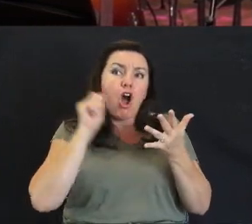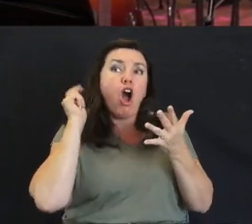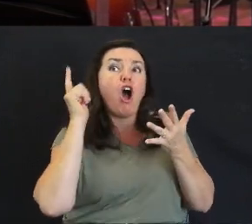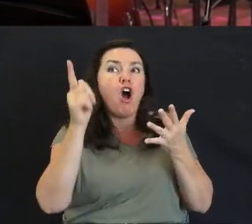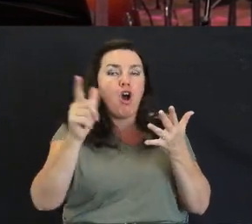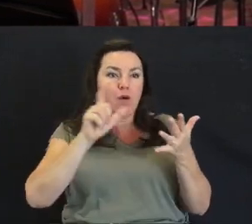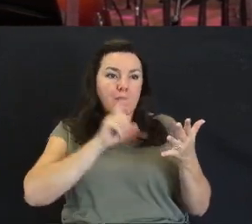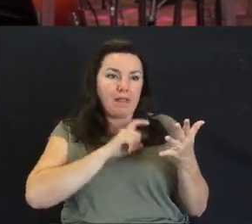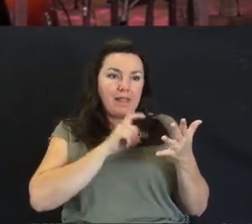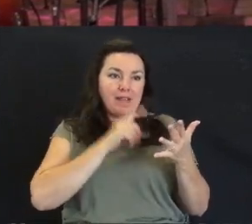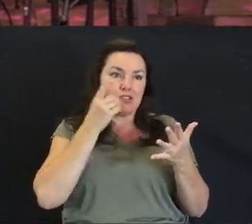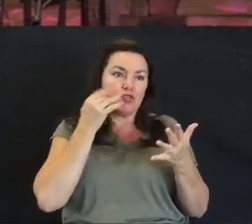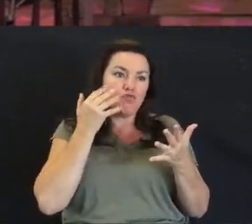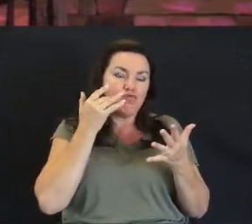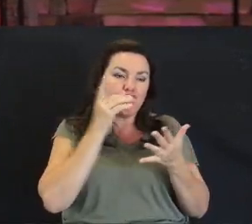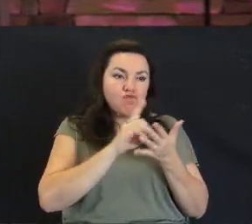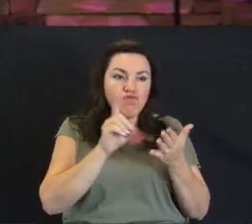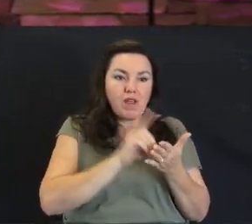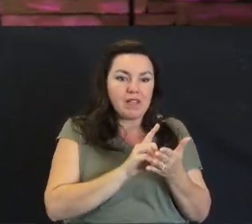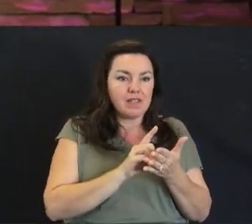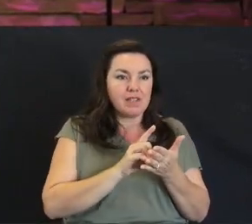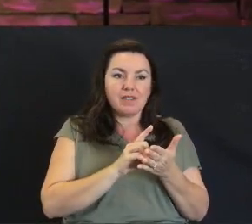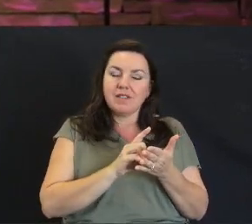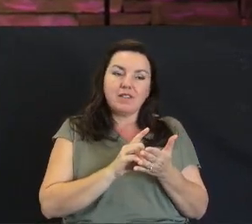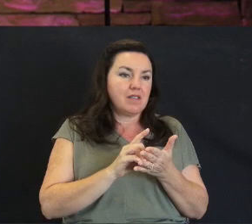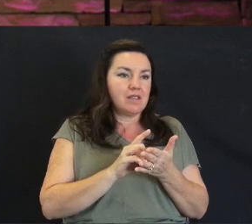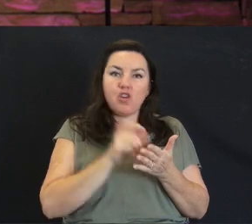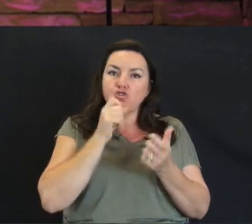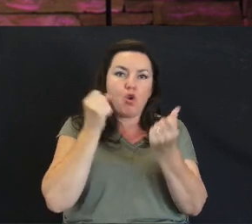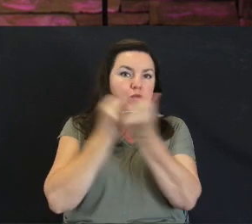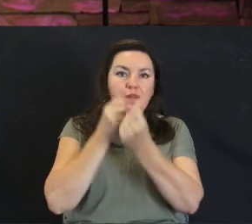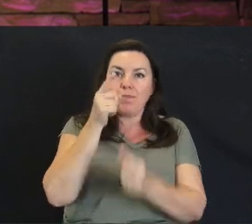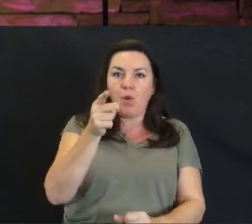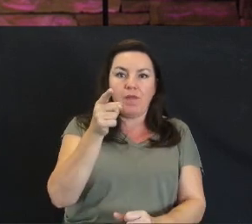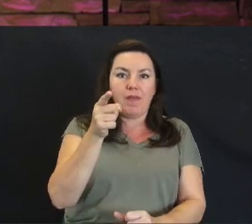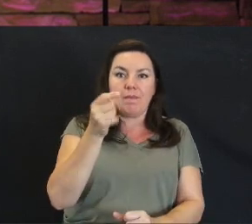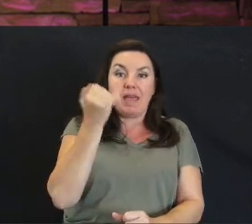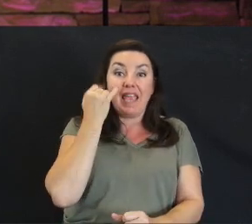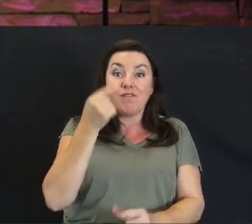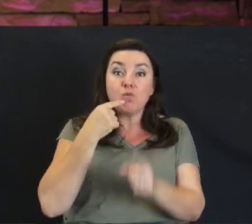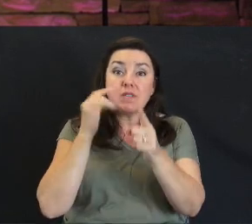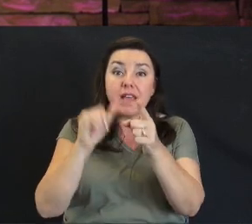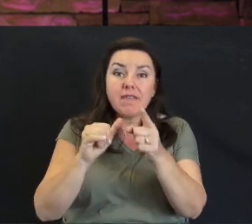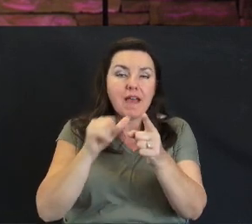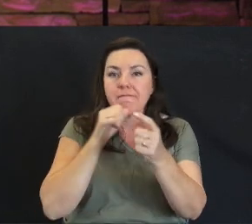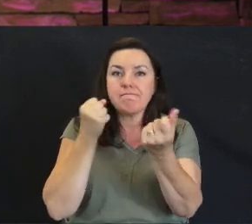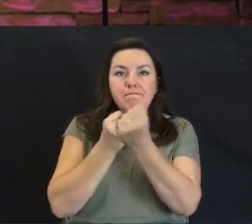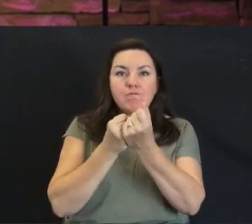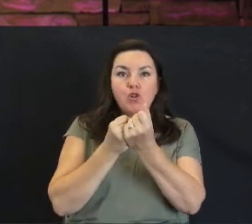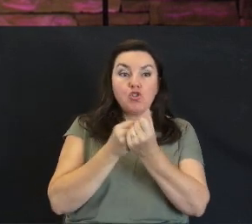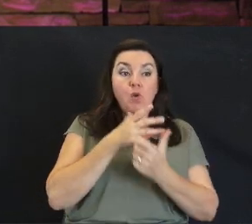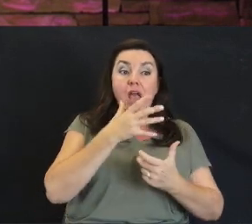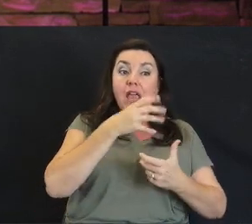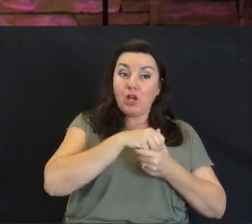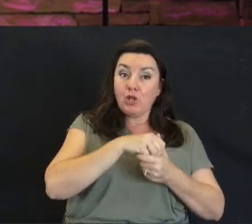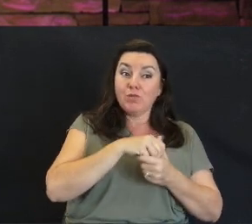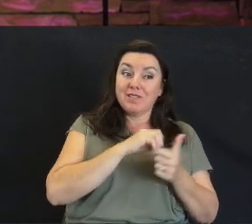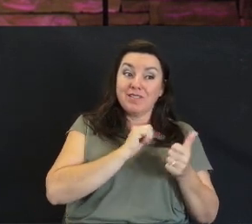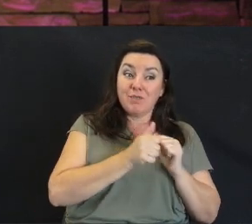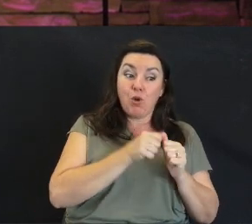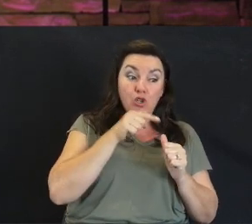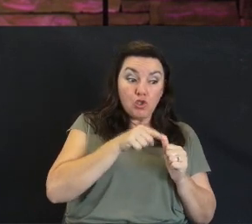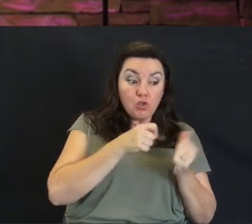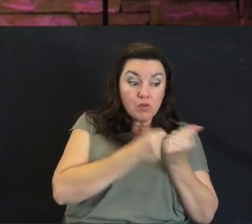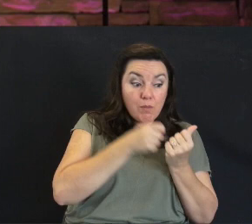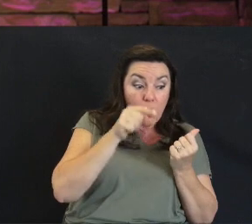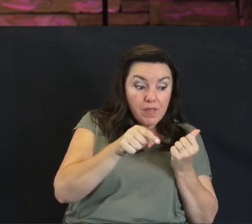It's a false narrative Don't support anyone That supports that narrative And that includes sports Amen Anybody with me on that? If